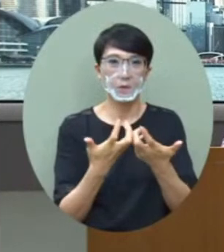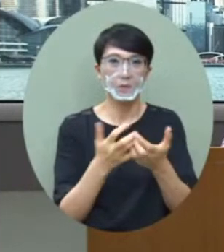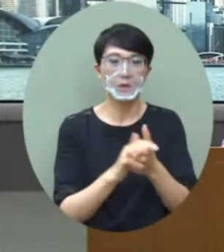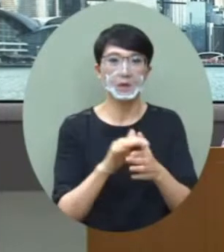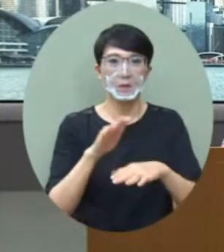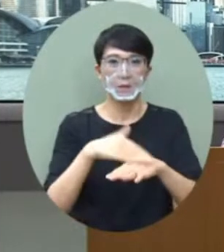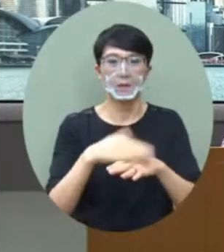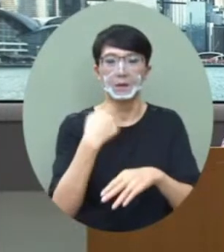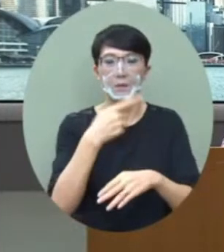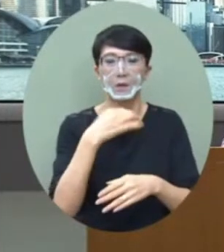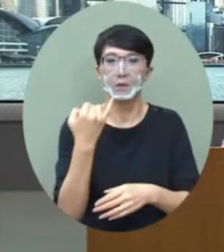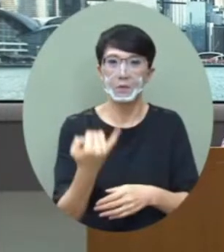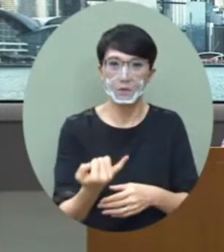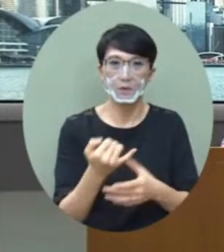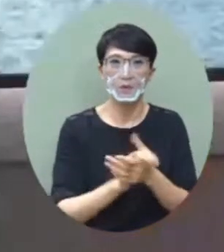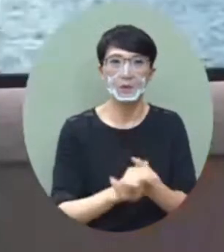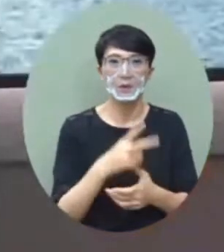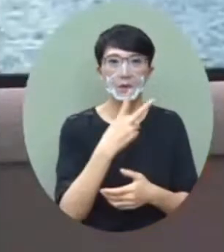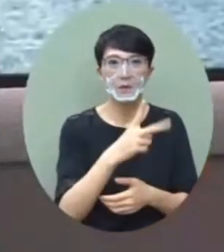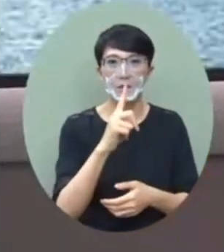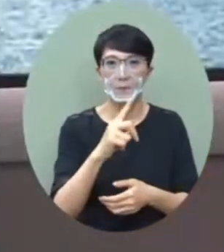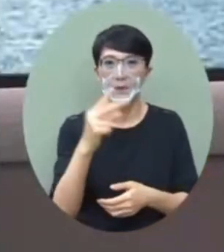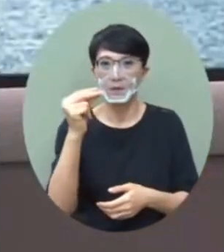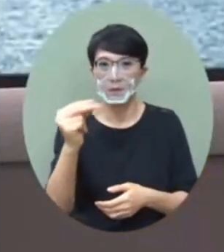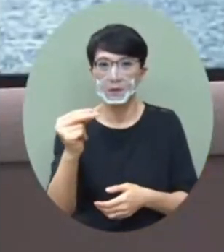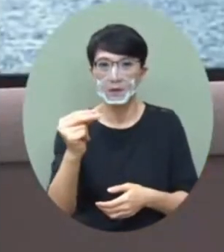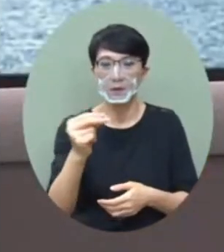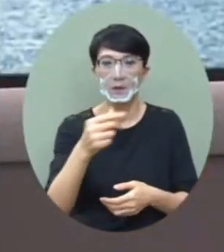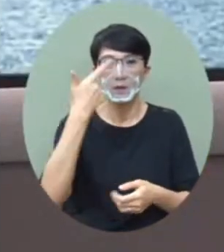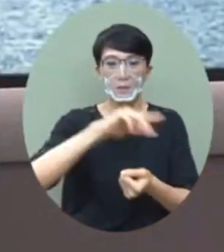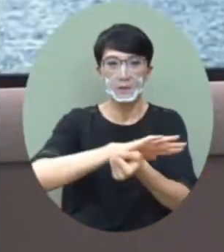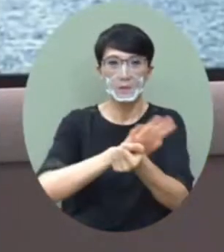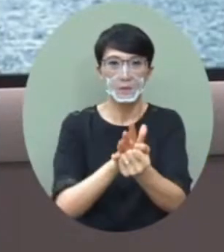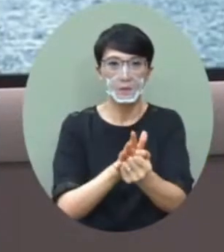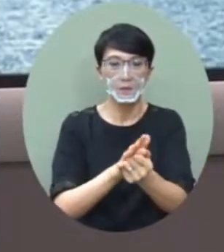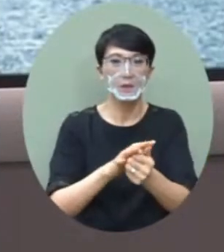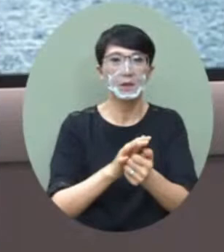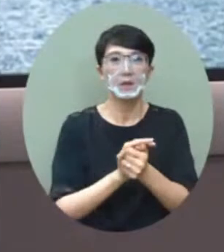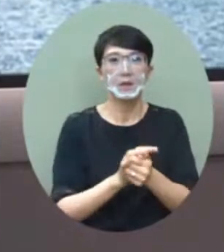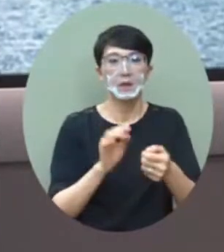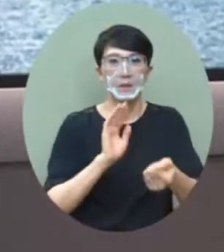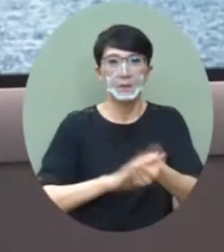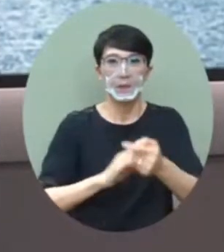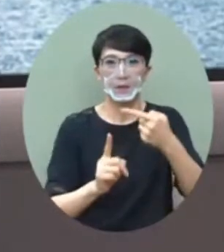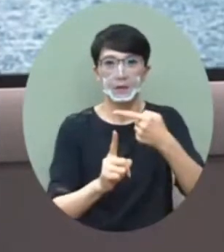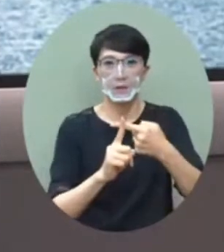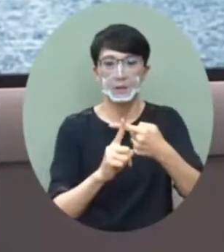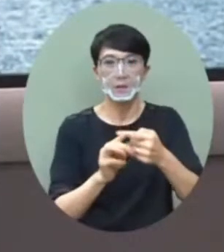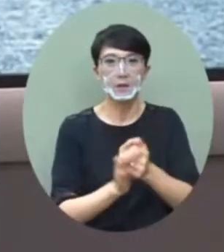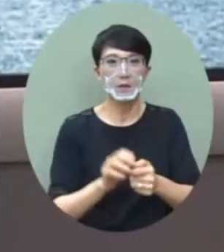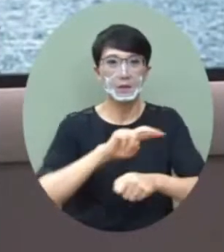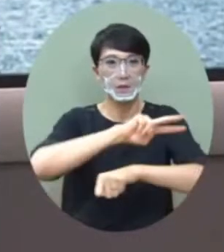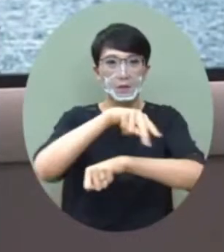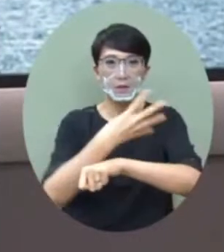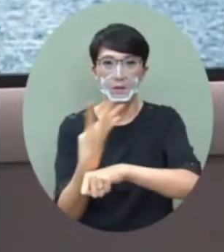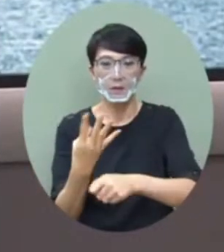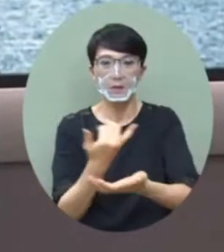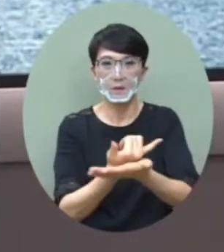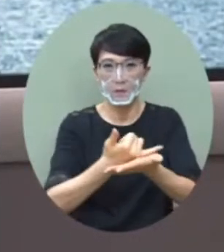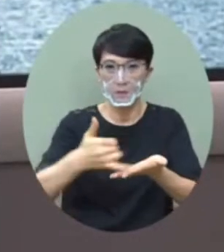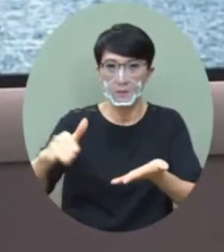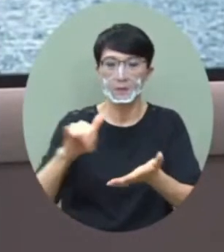First, the death figures, perhaps I got it wrong. We have 217